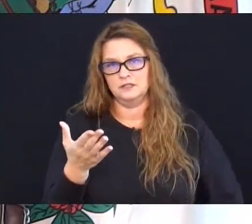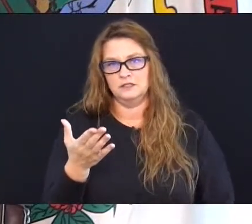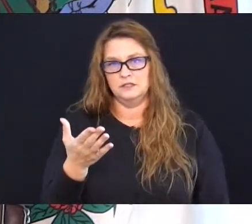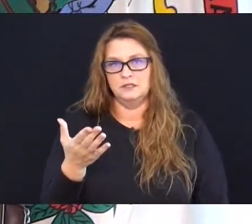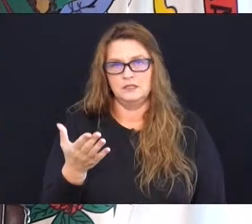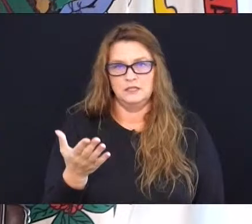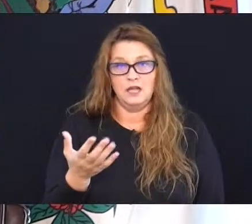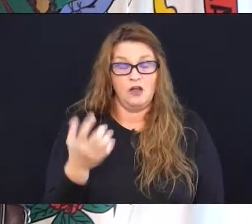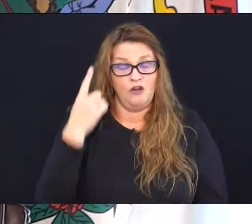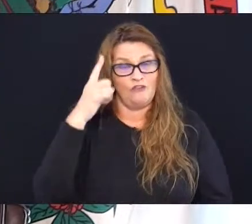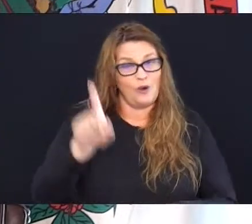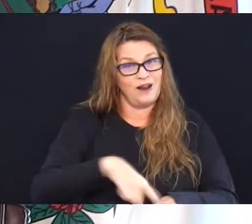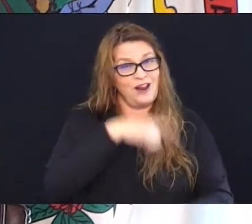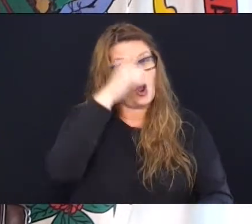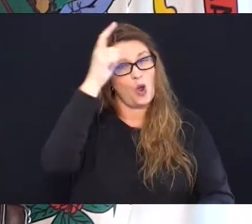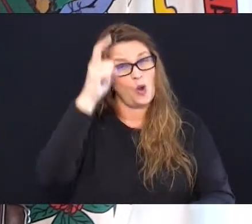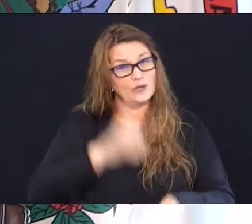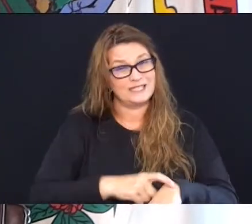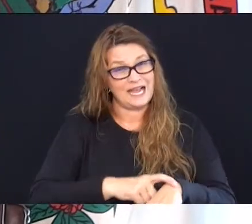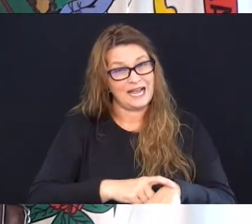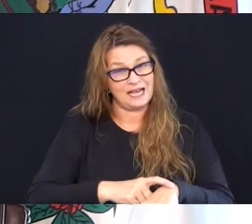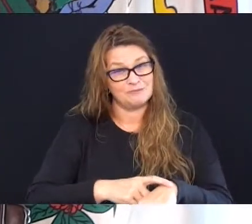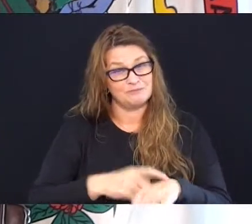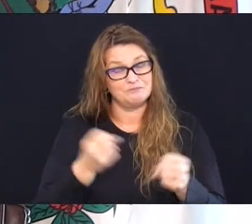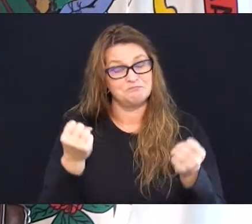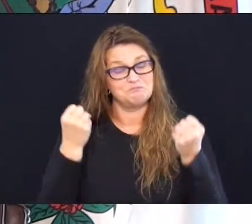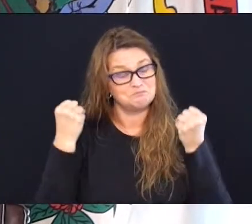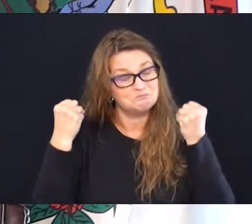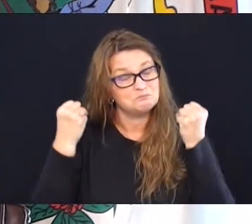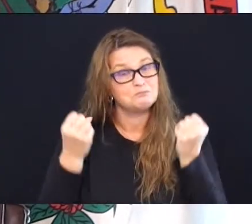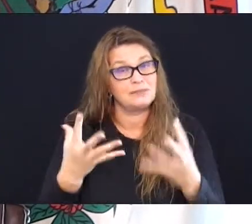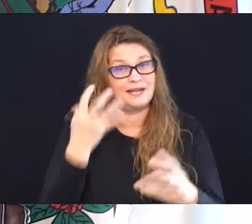for a long, long, long time, decades and decades,